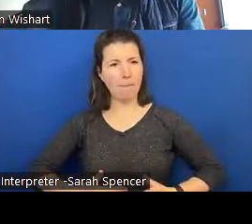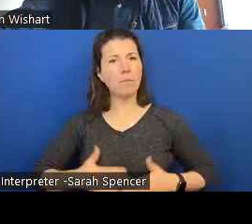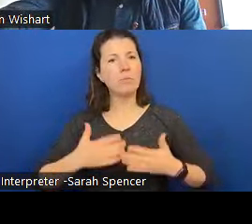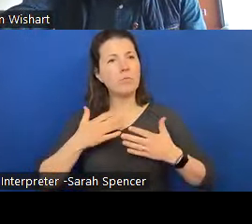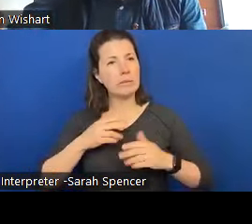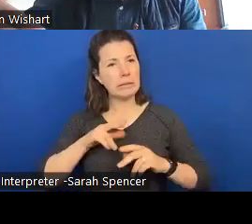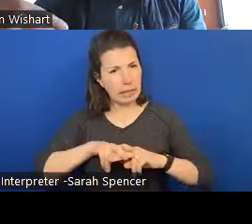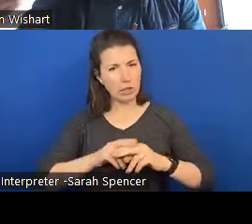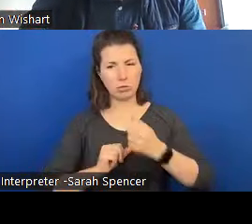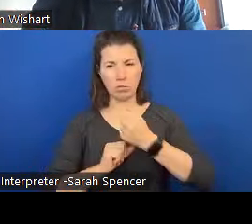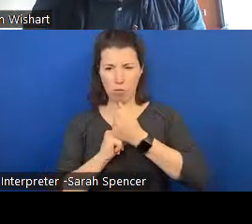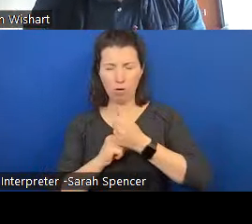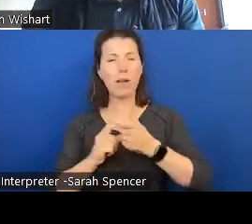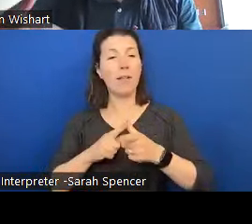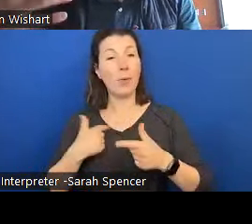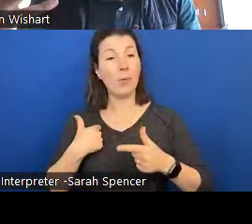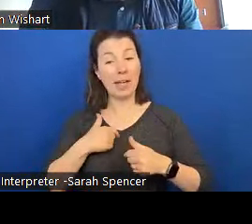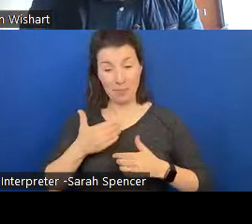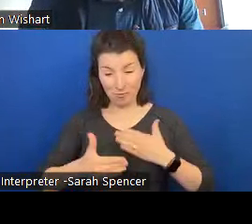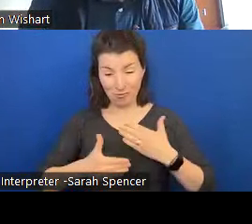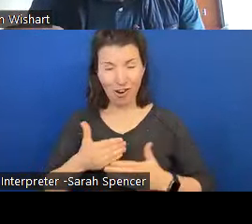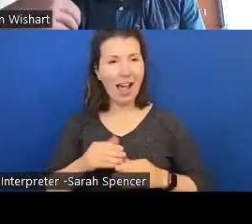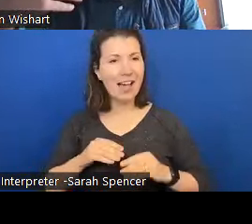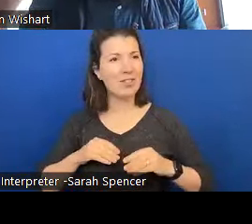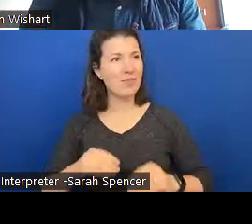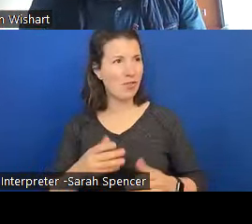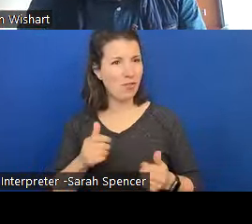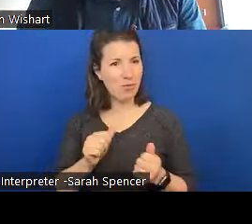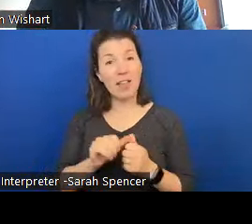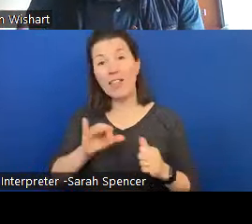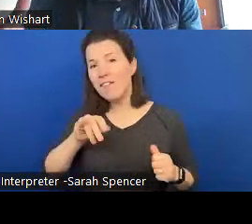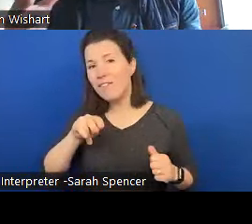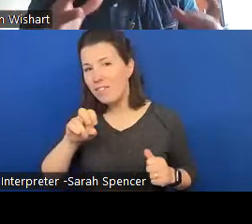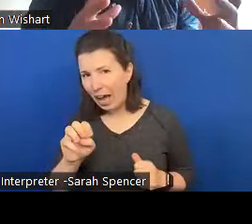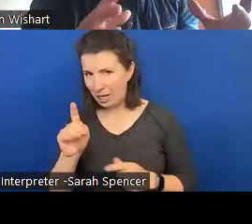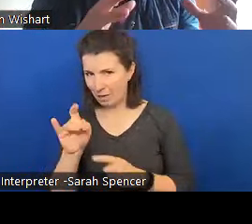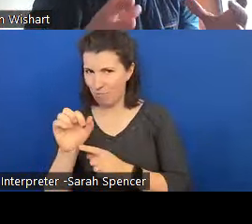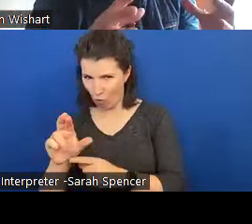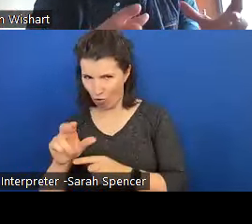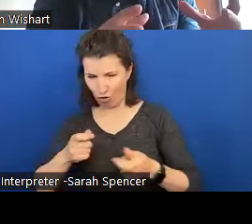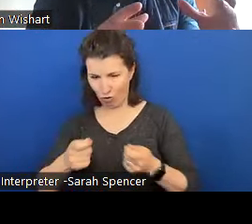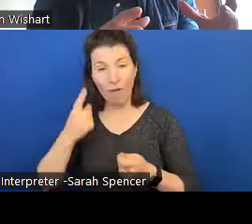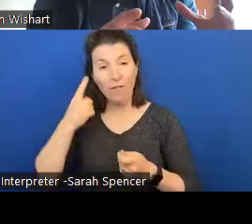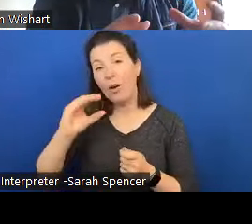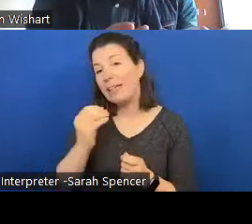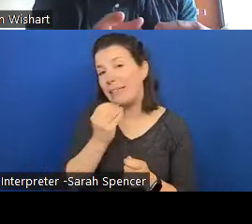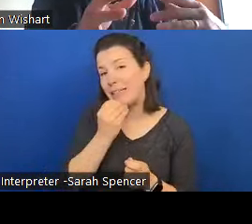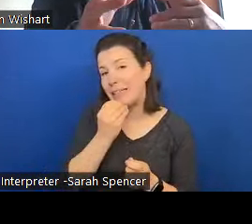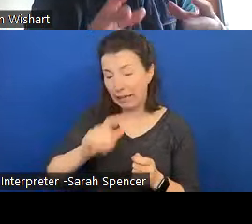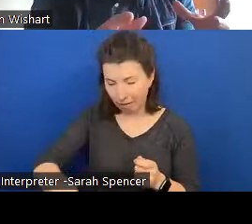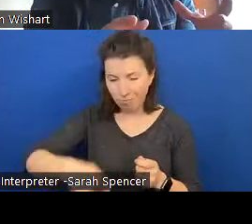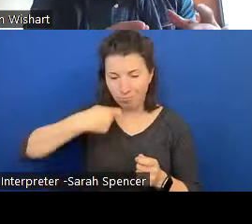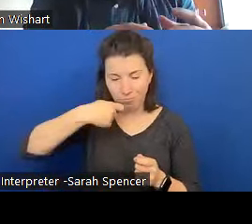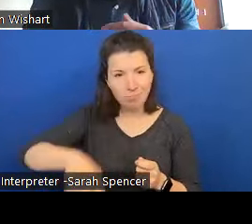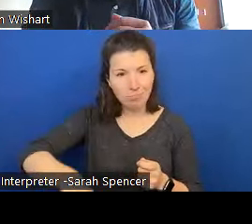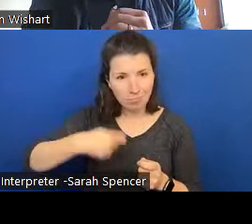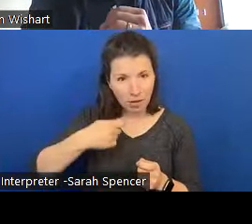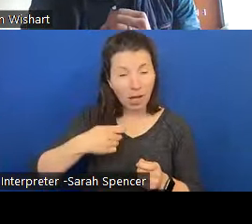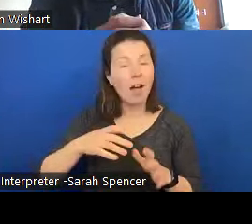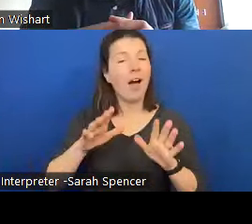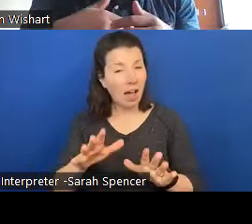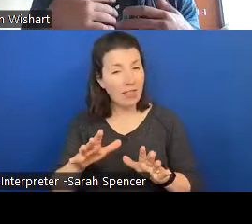us to progress and continue to move forward with our fine motor control and our feeding while we're still working on those in terms of improving